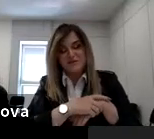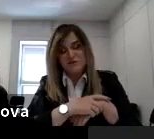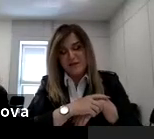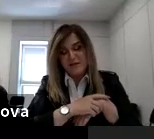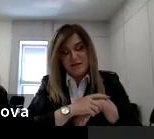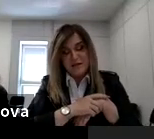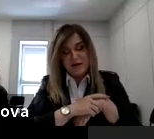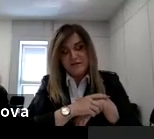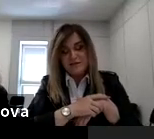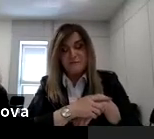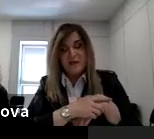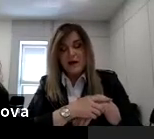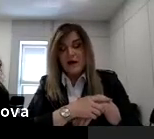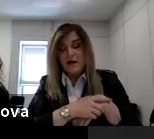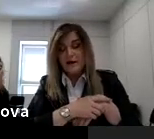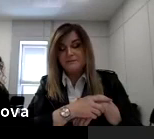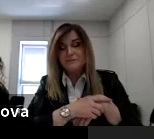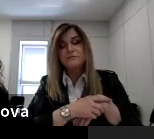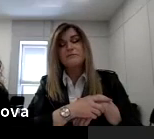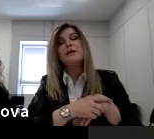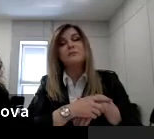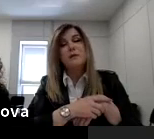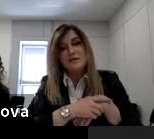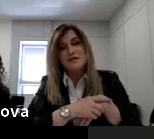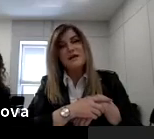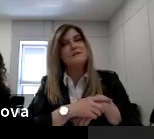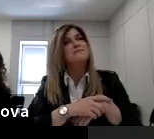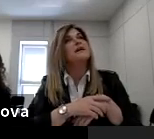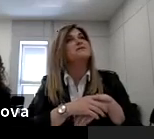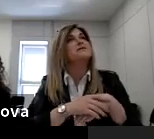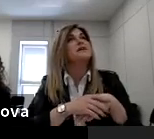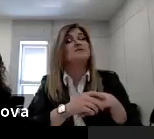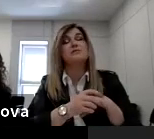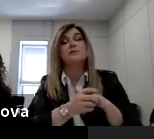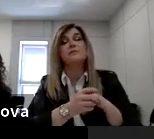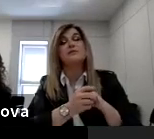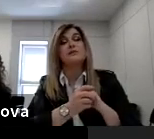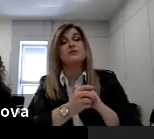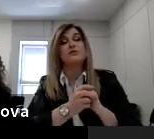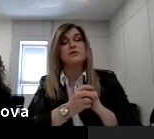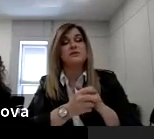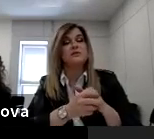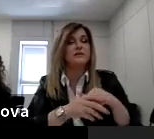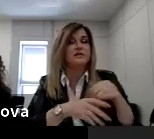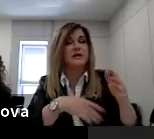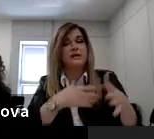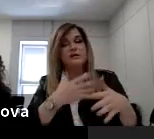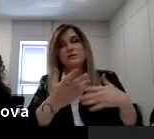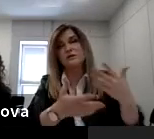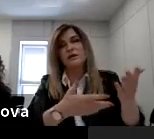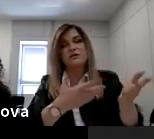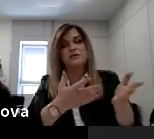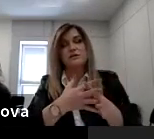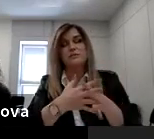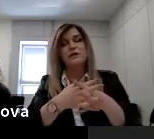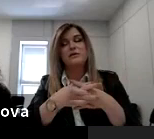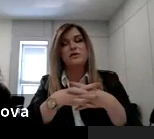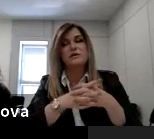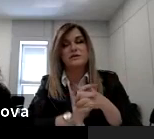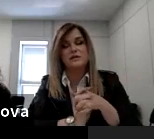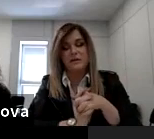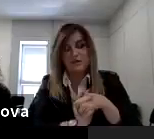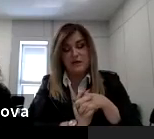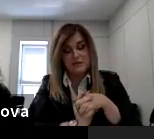to do this for many, many months. But yeah, my introduction will be very short. So I will try to say just the